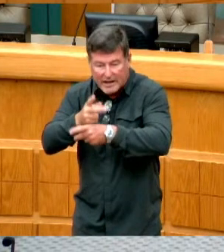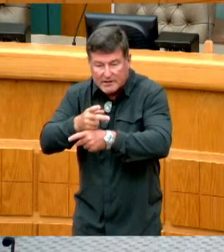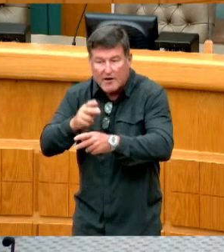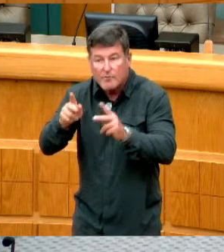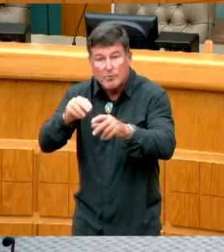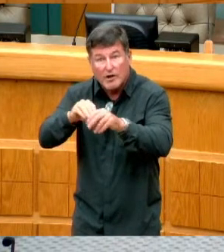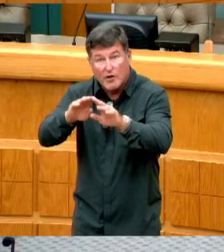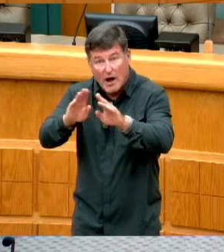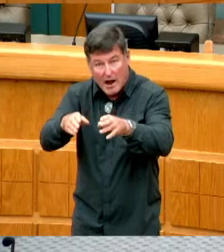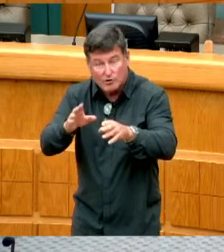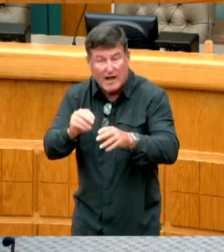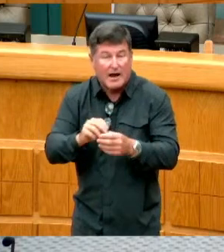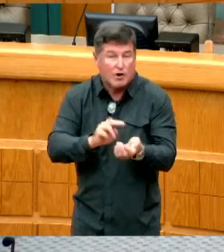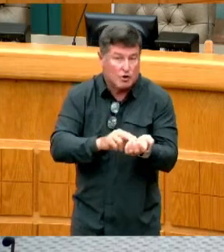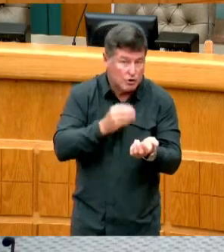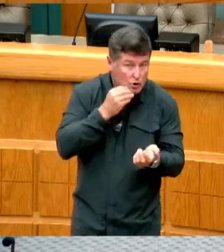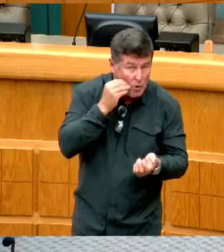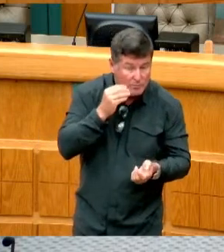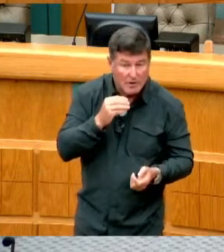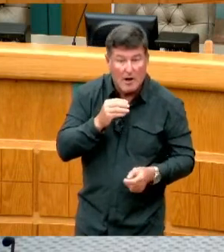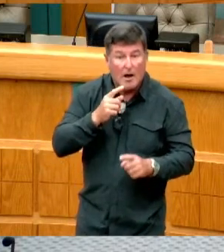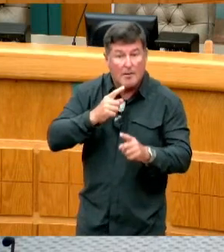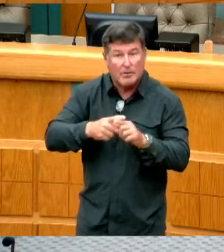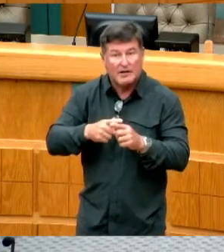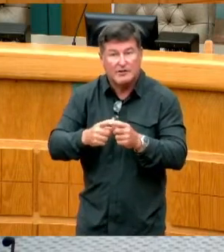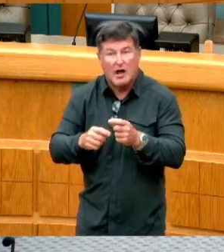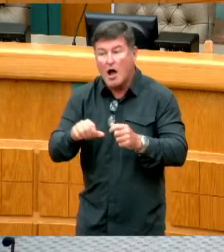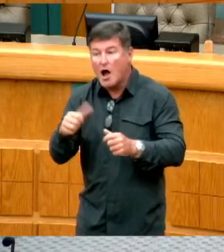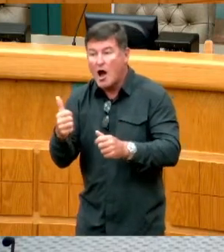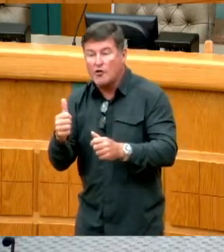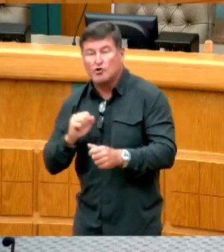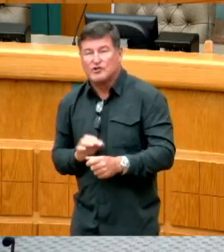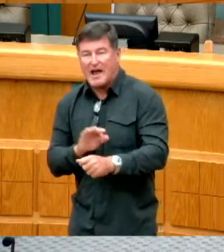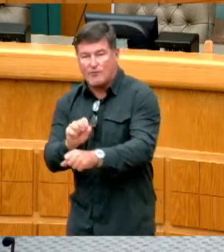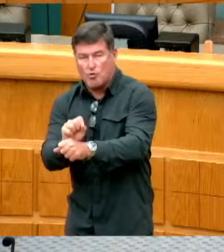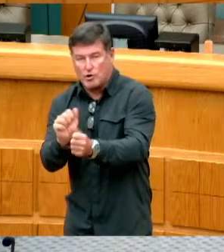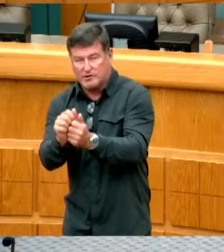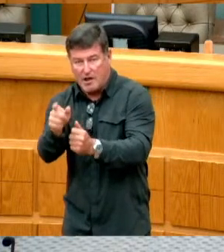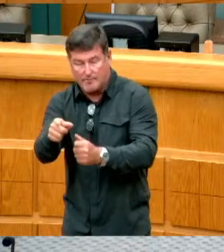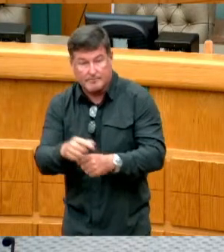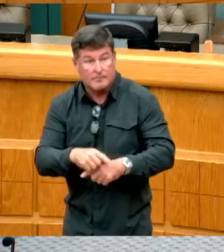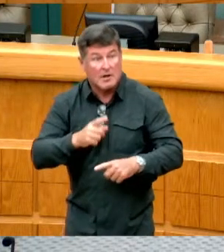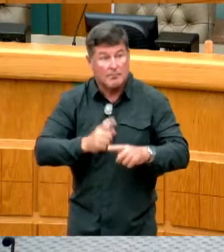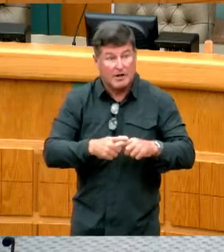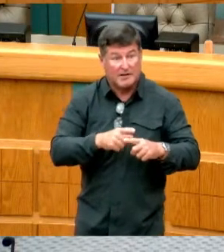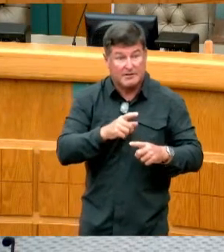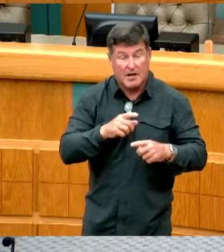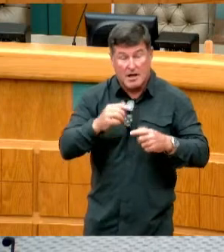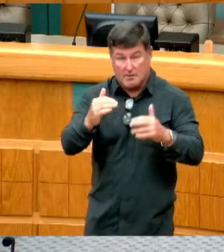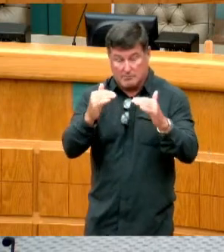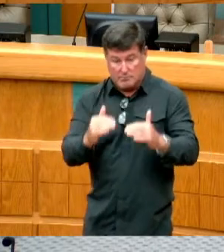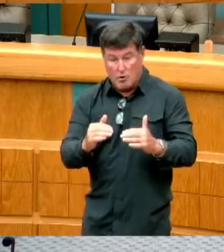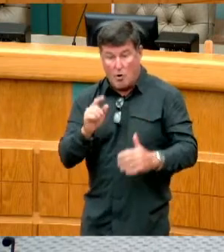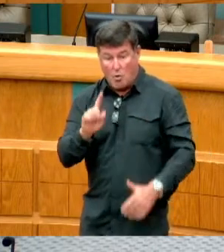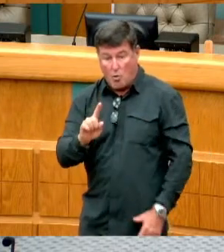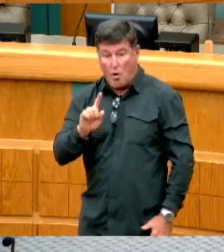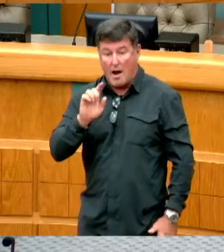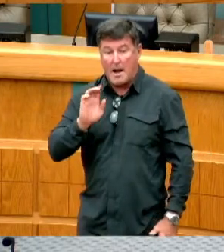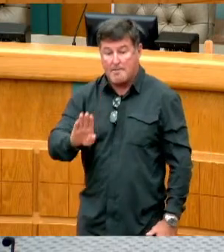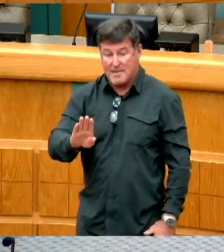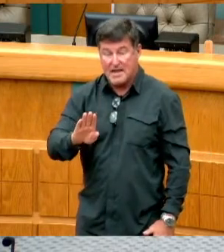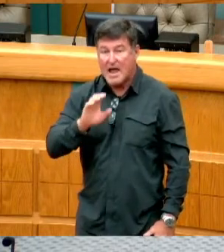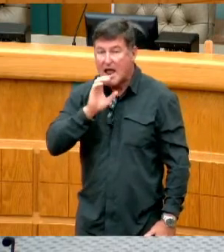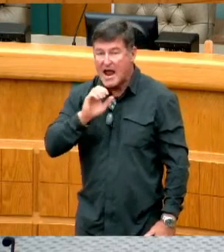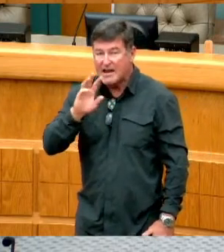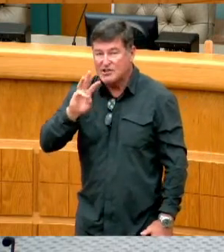as the associates. Phase 1B includes those 65 years of older without any type of medical